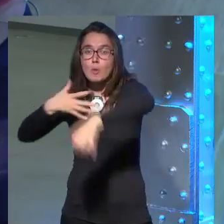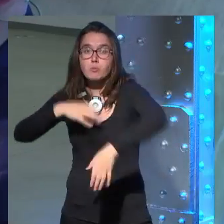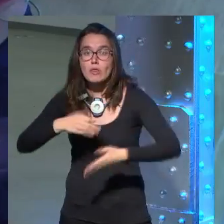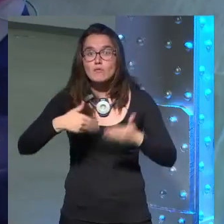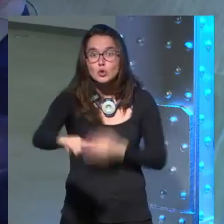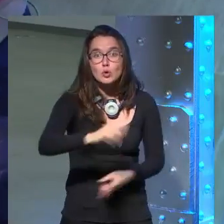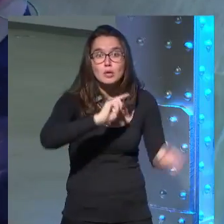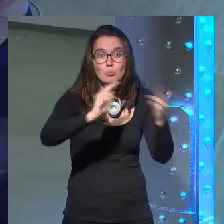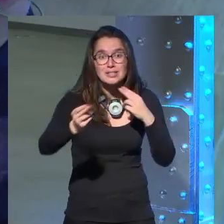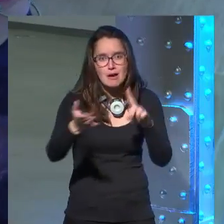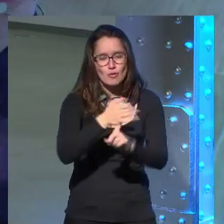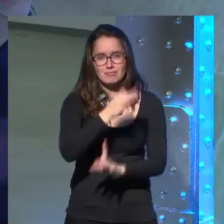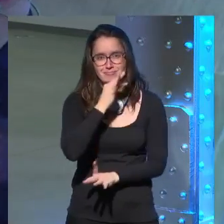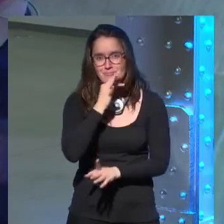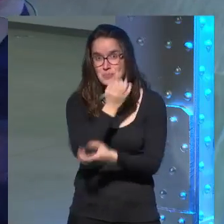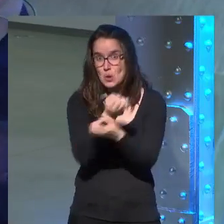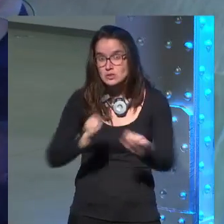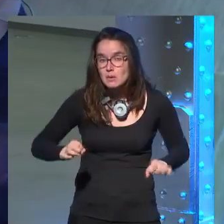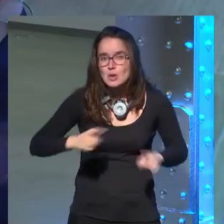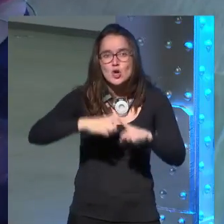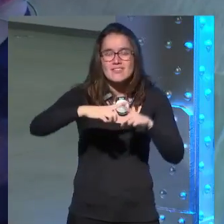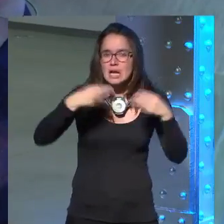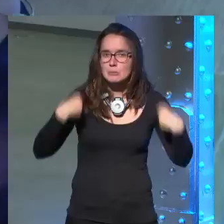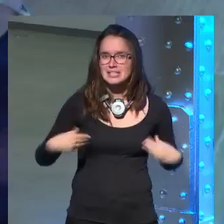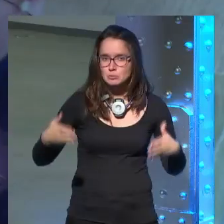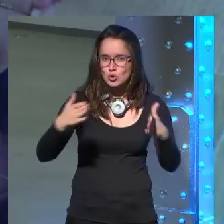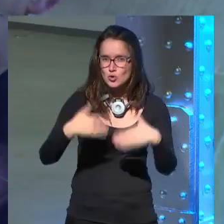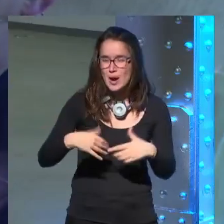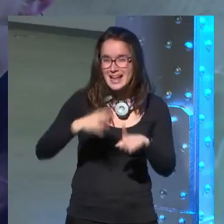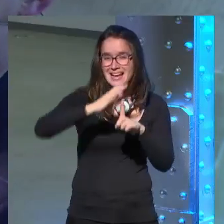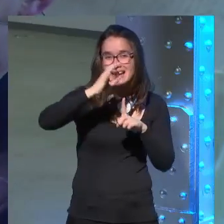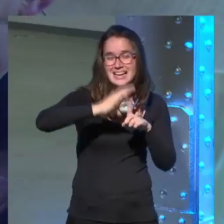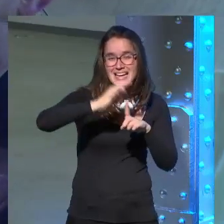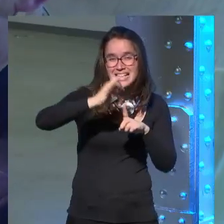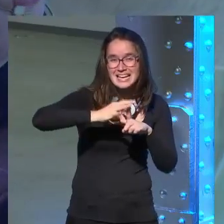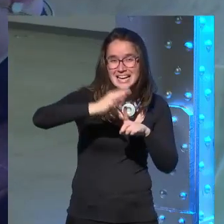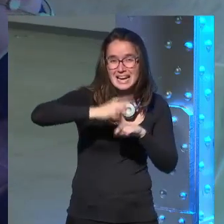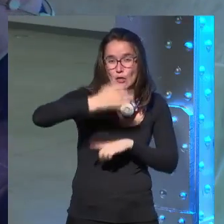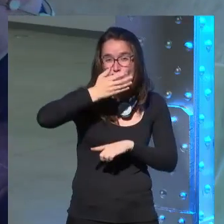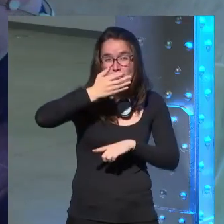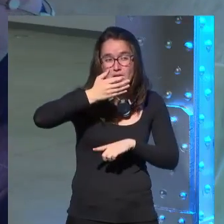the same nature of unknowability as some of these questions in